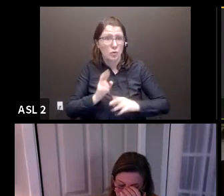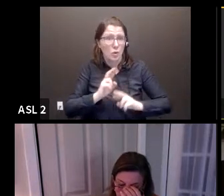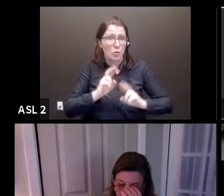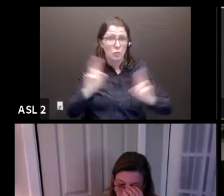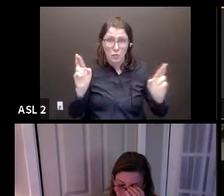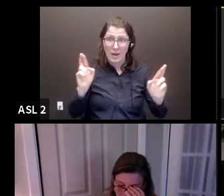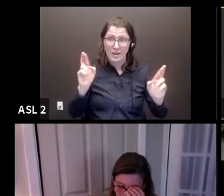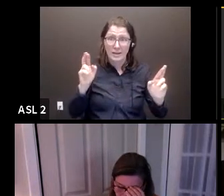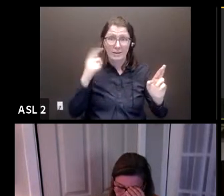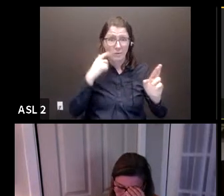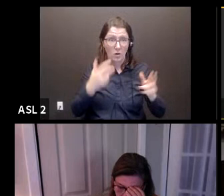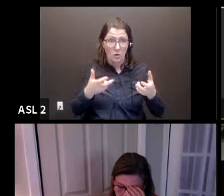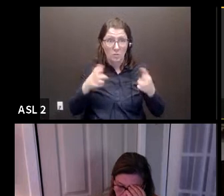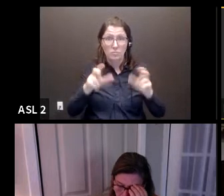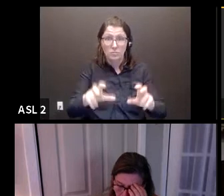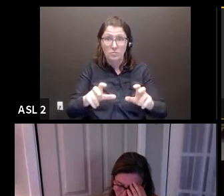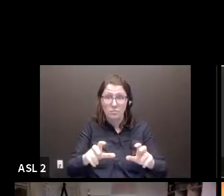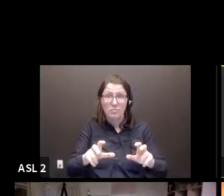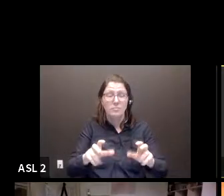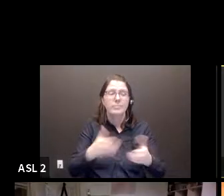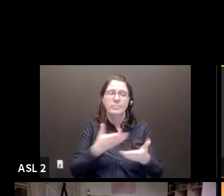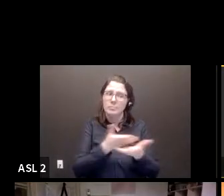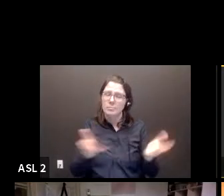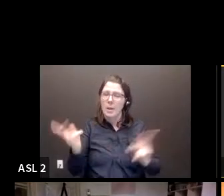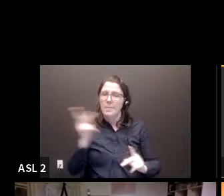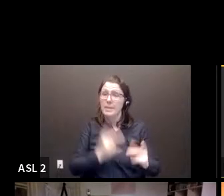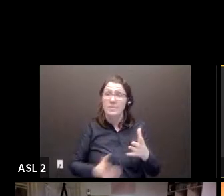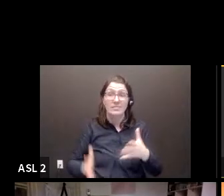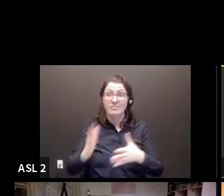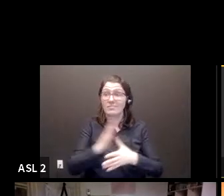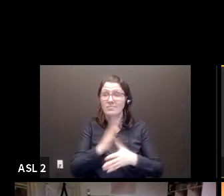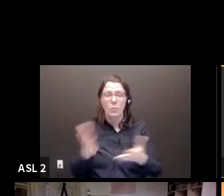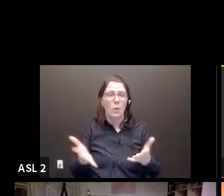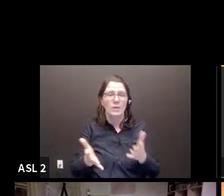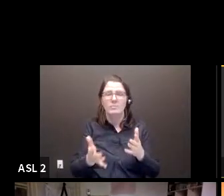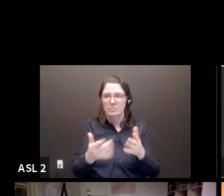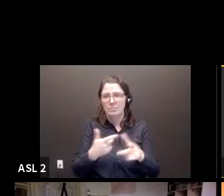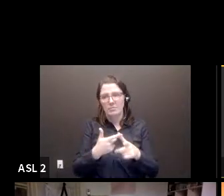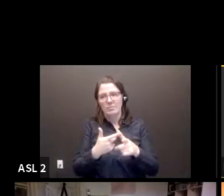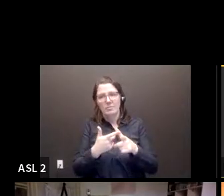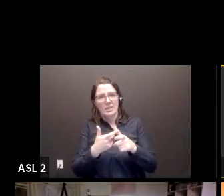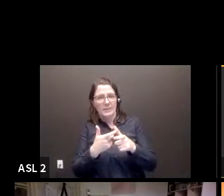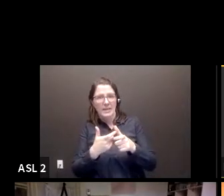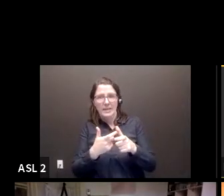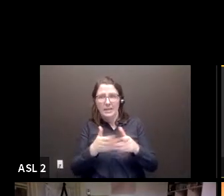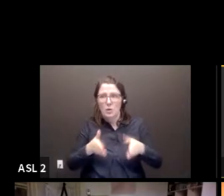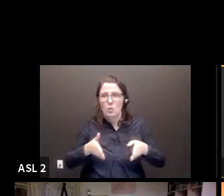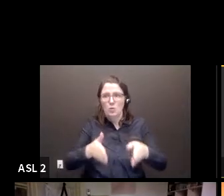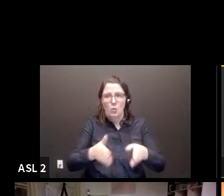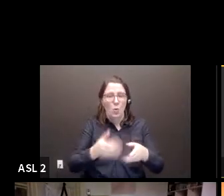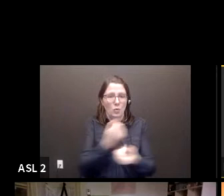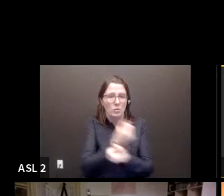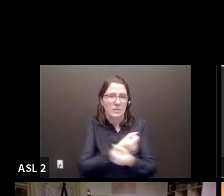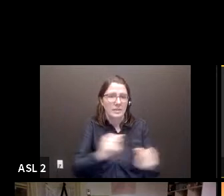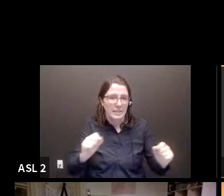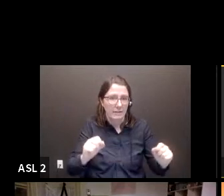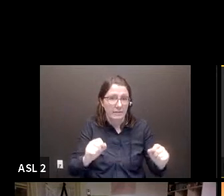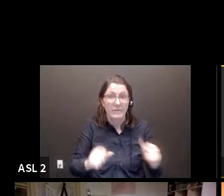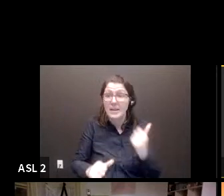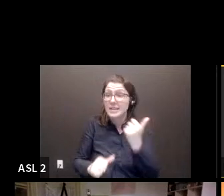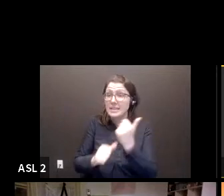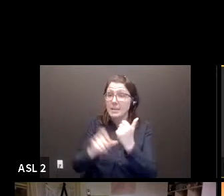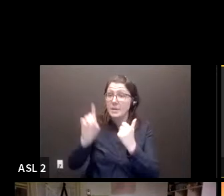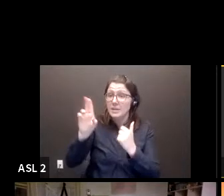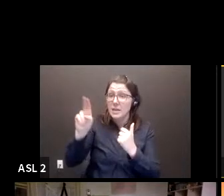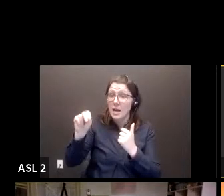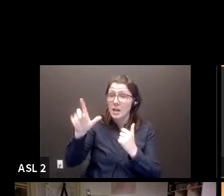one community based issue i think it's relevant to provide some additional insights here and again i'll rely on acting deputy dunlop if i get any of these stats